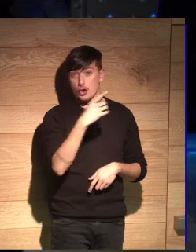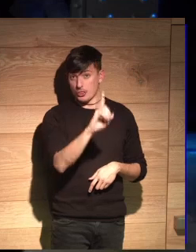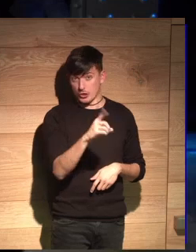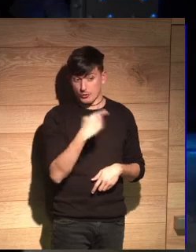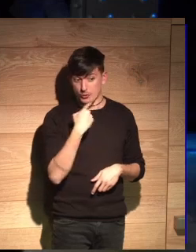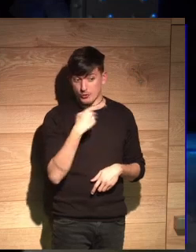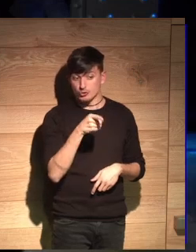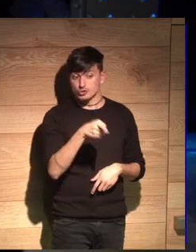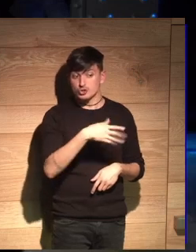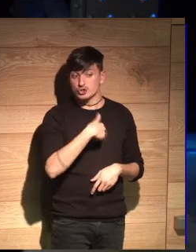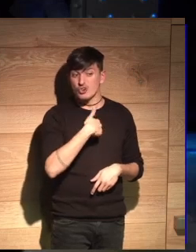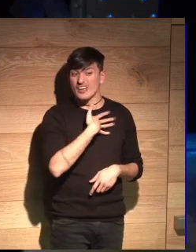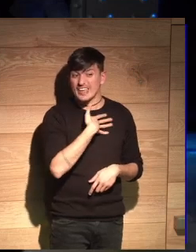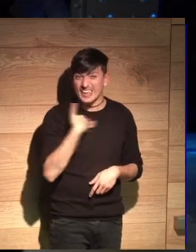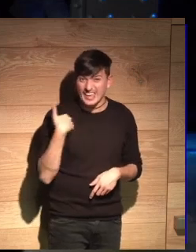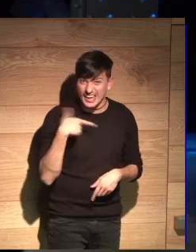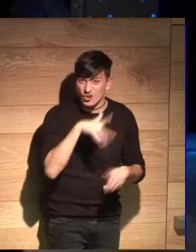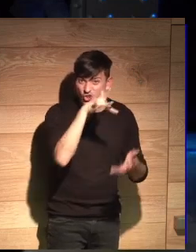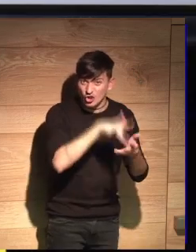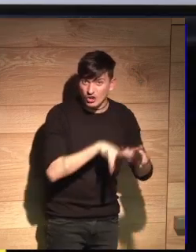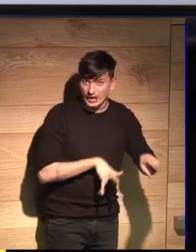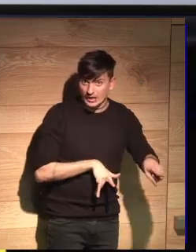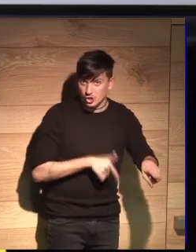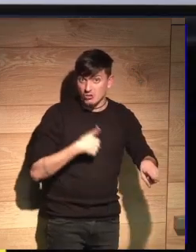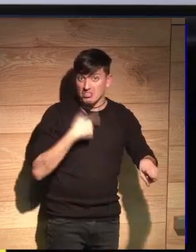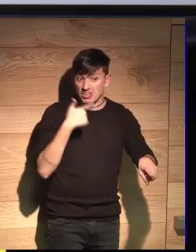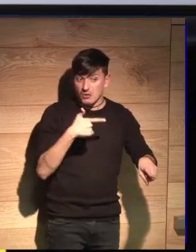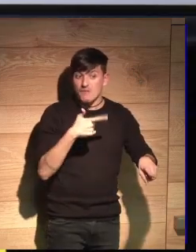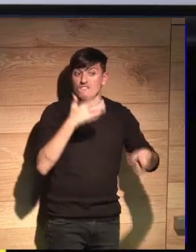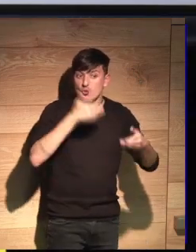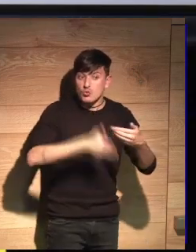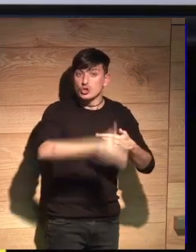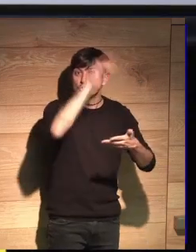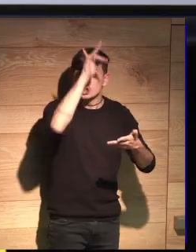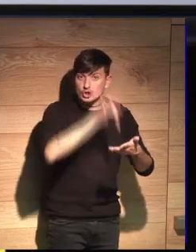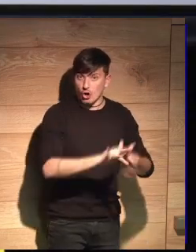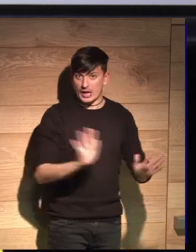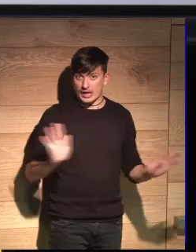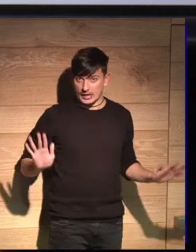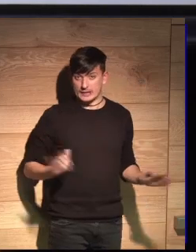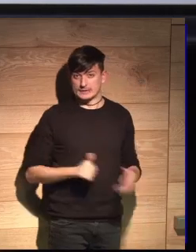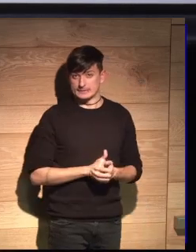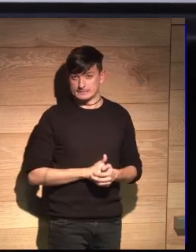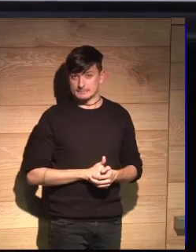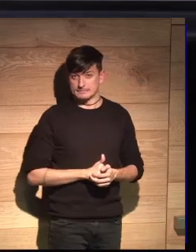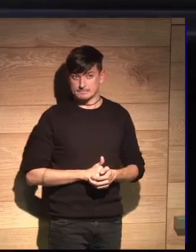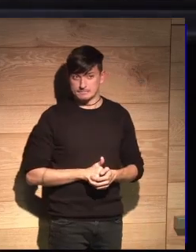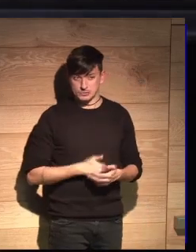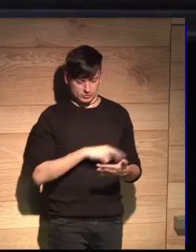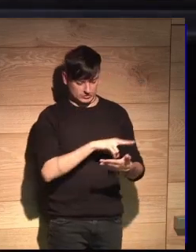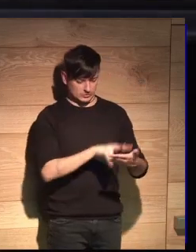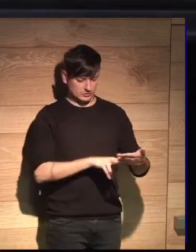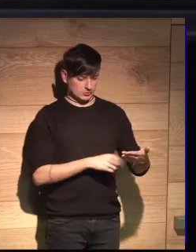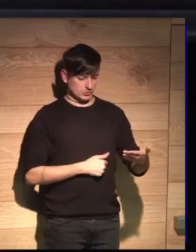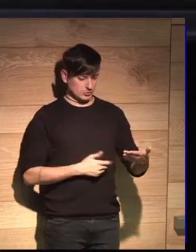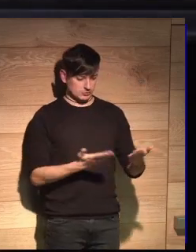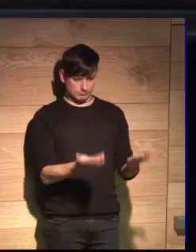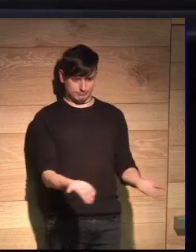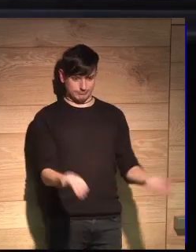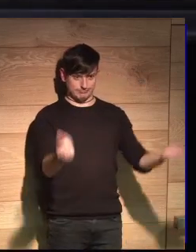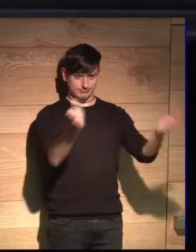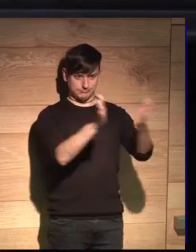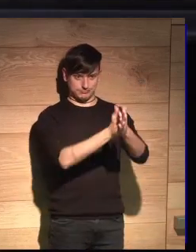I'm not saying that that's it what I would like to happen, I'm saying that that is what will happen. When I